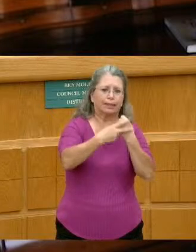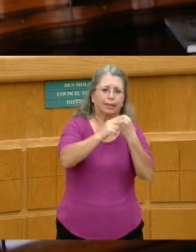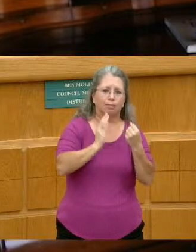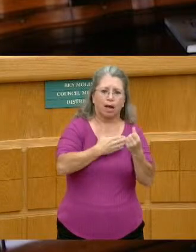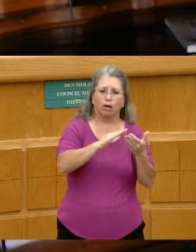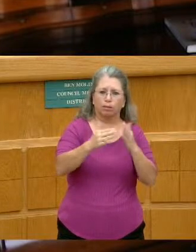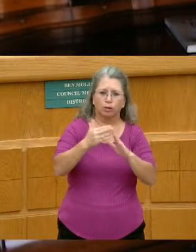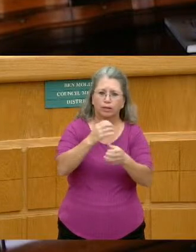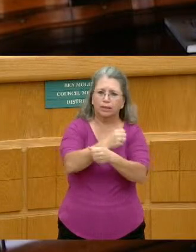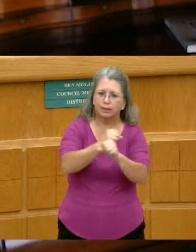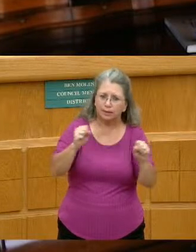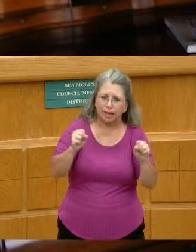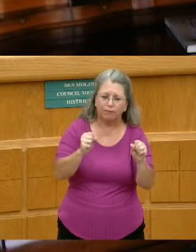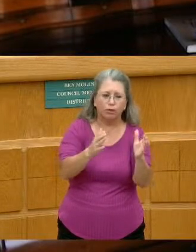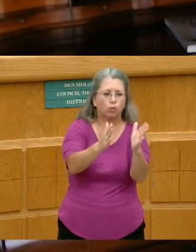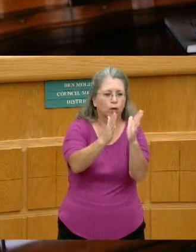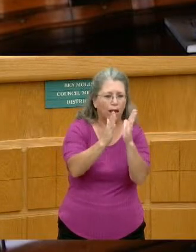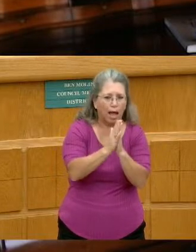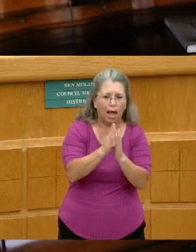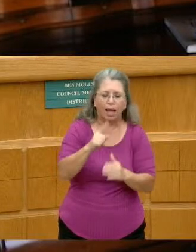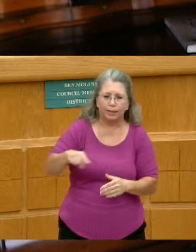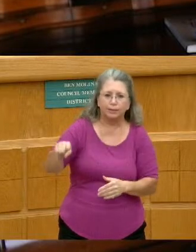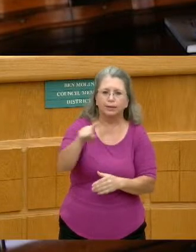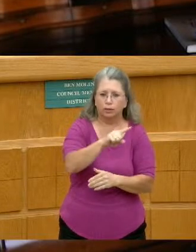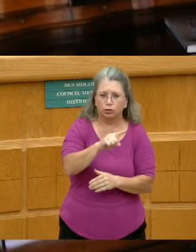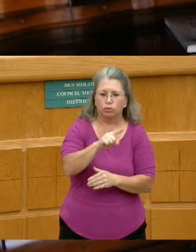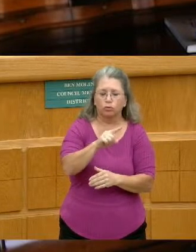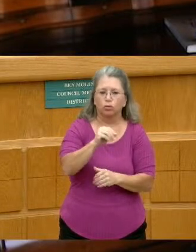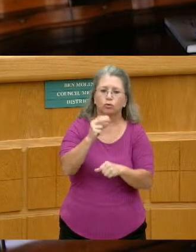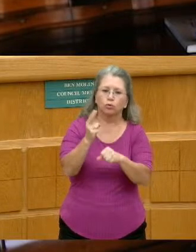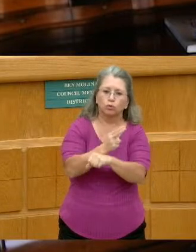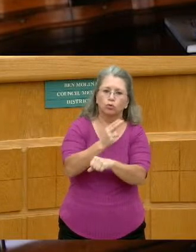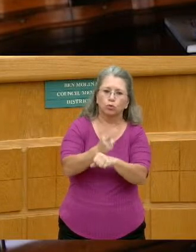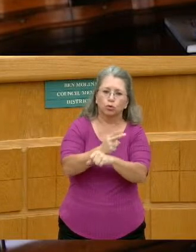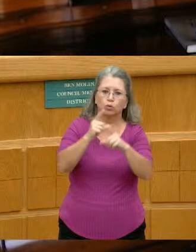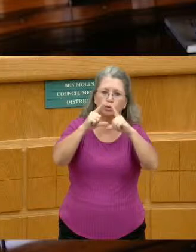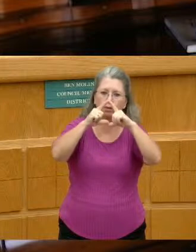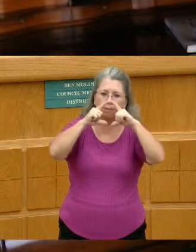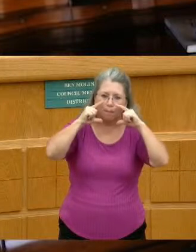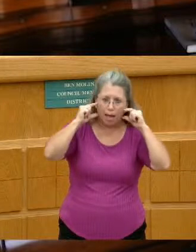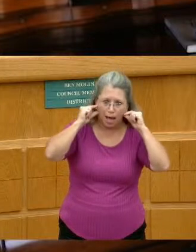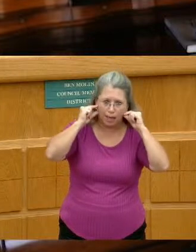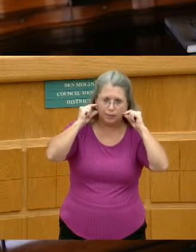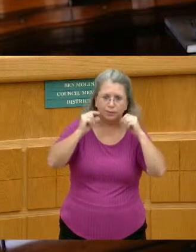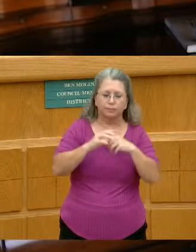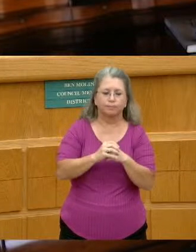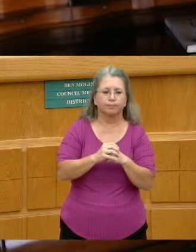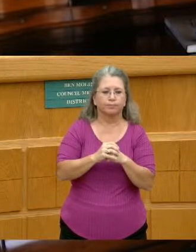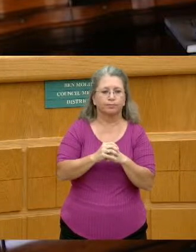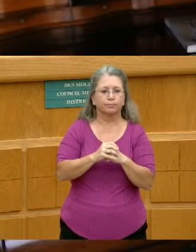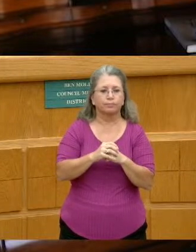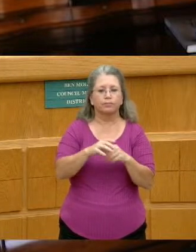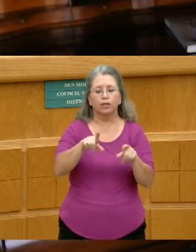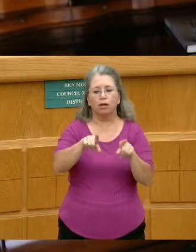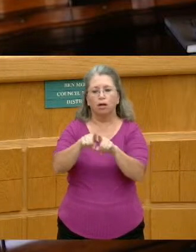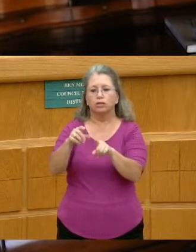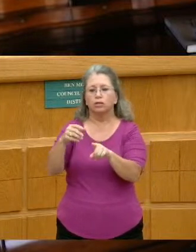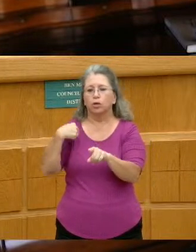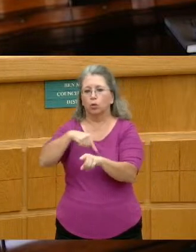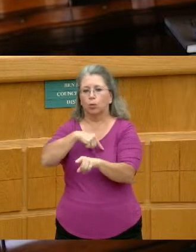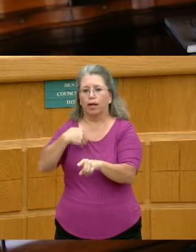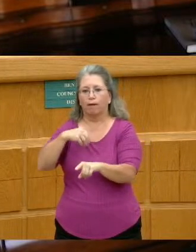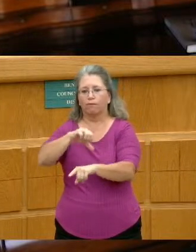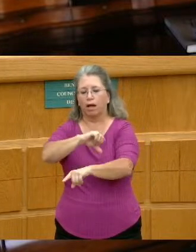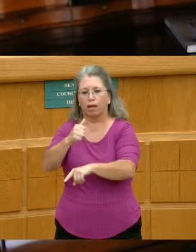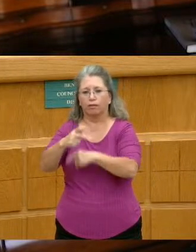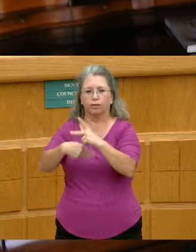and mandate in writing that we should wear masks. And that's why we have other types of powers when we need to for other